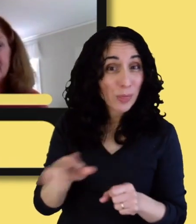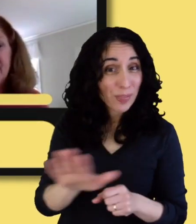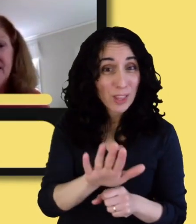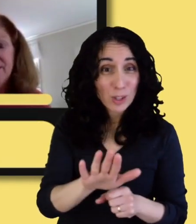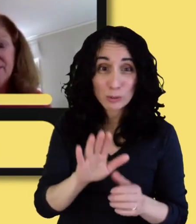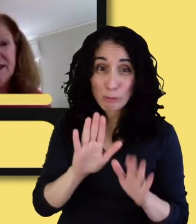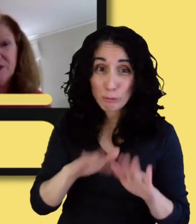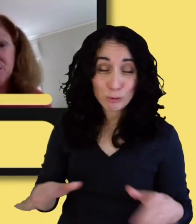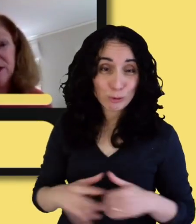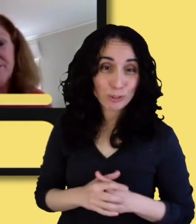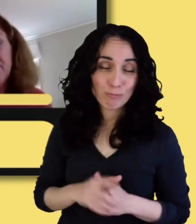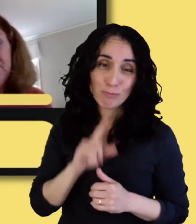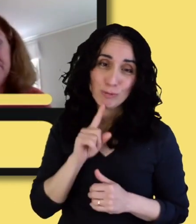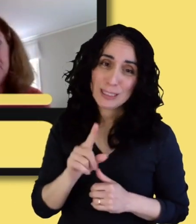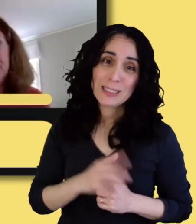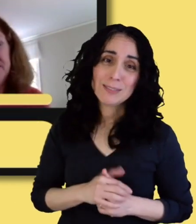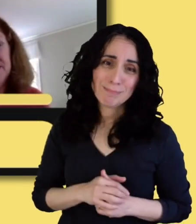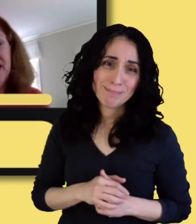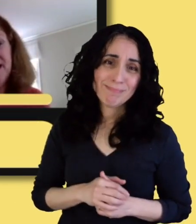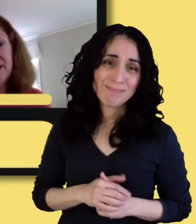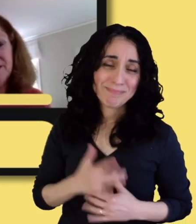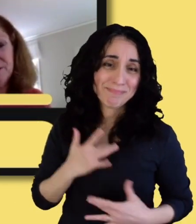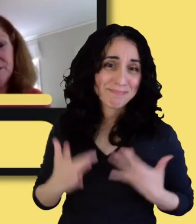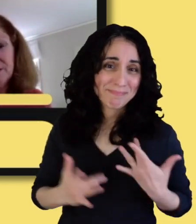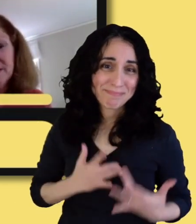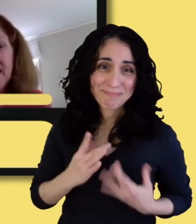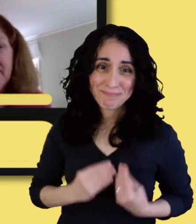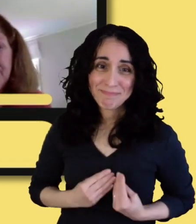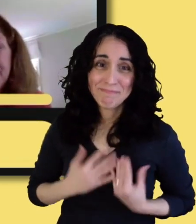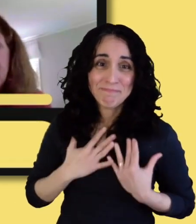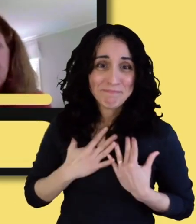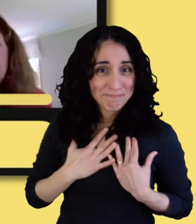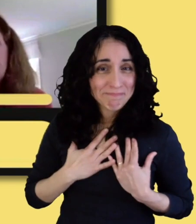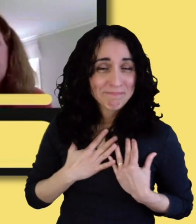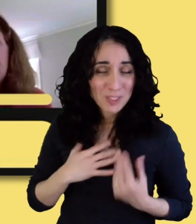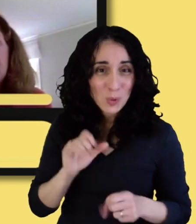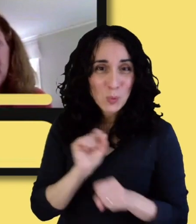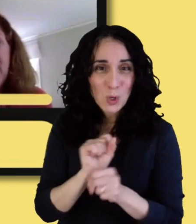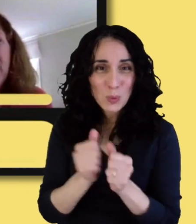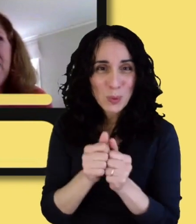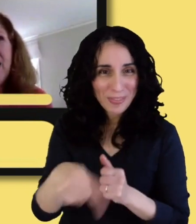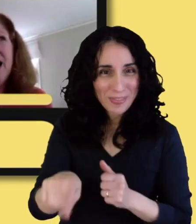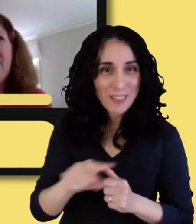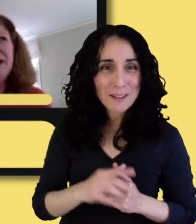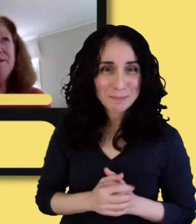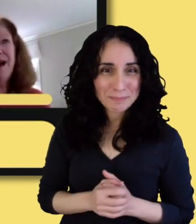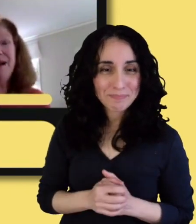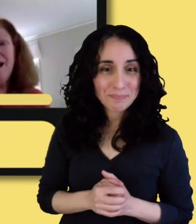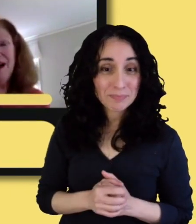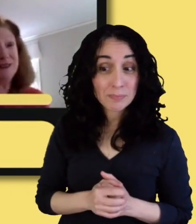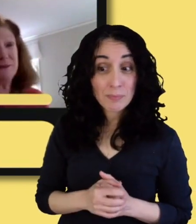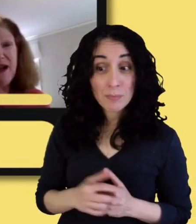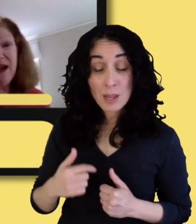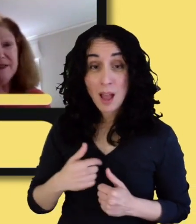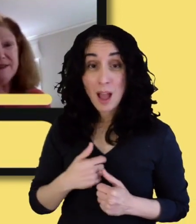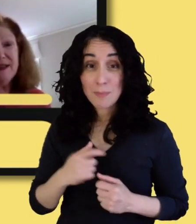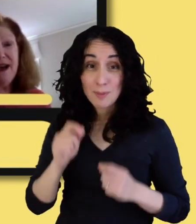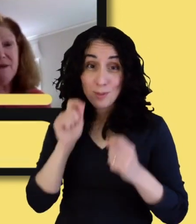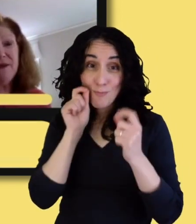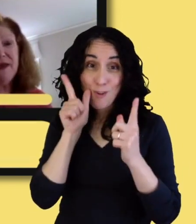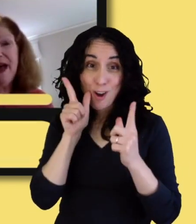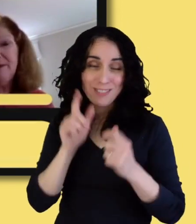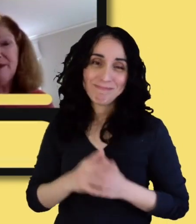that it's been just joyful to see that and to work with them. So I'm not